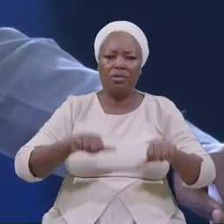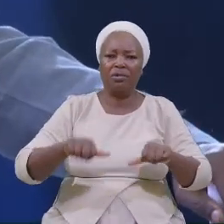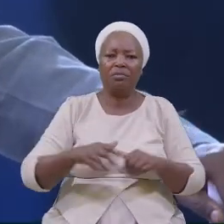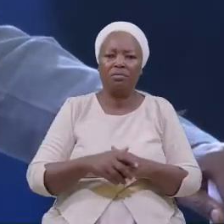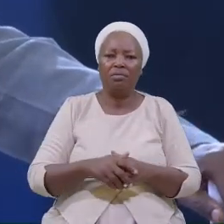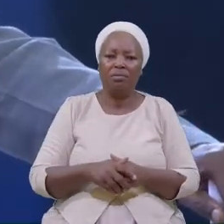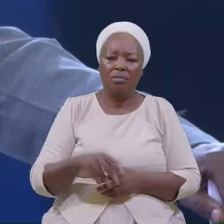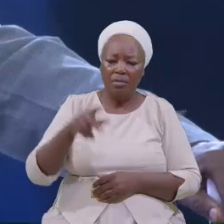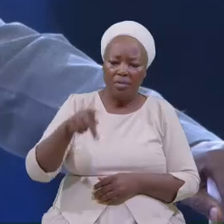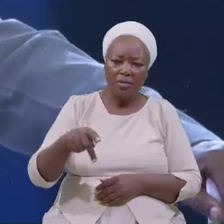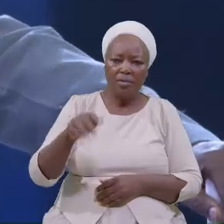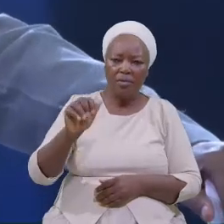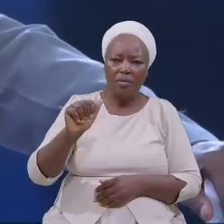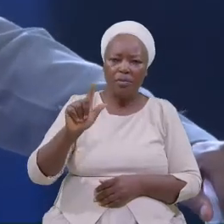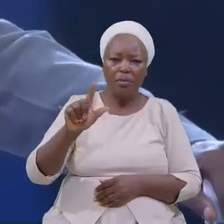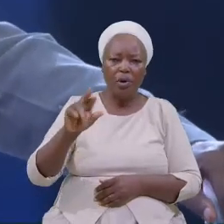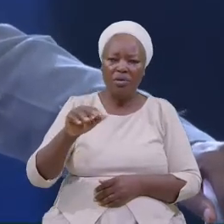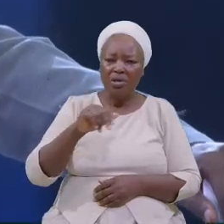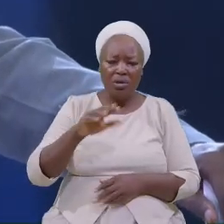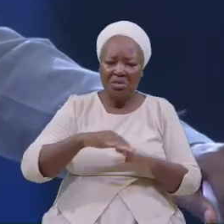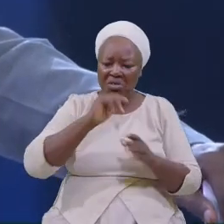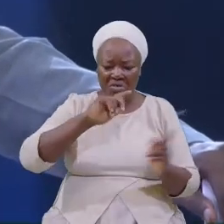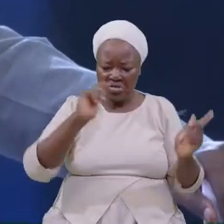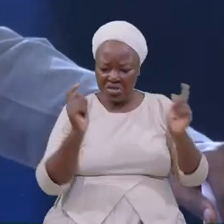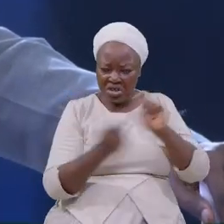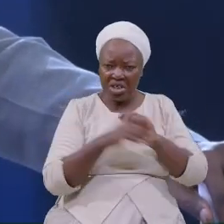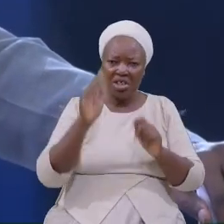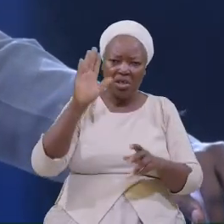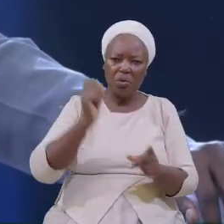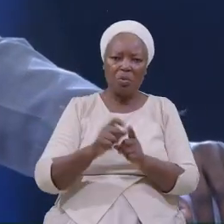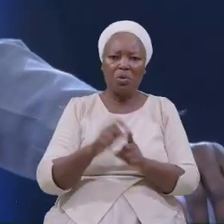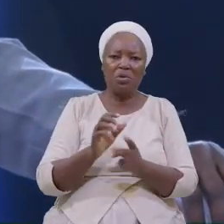Paul did not vacillate here and there.